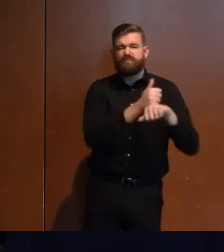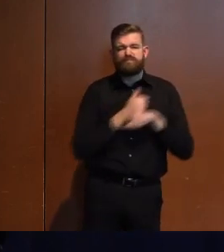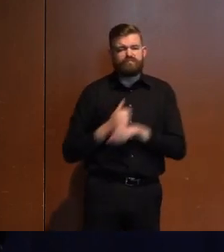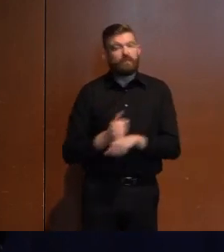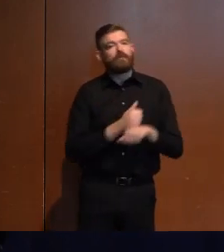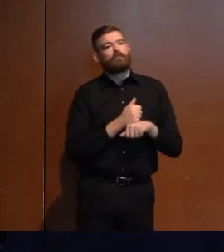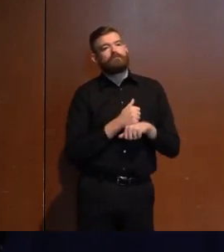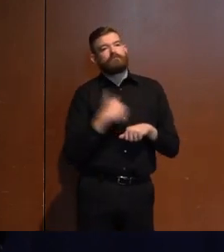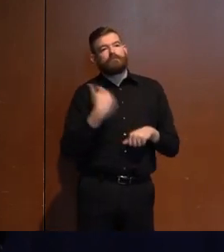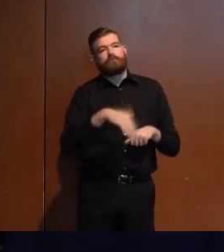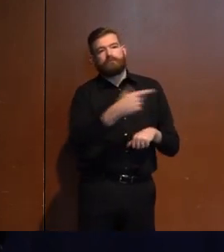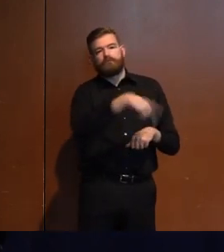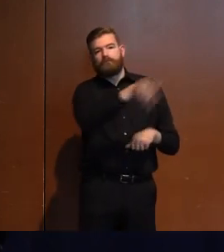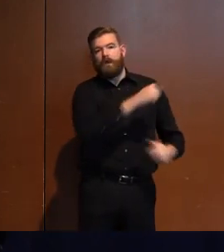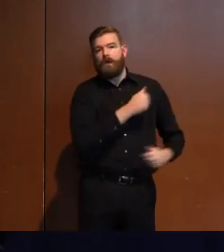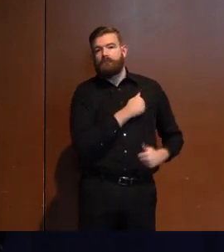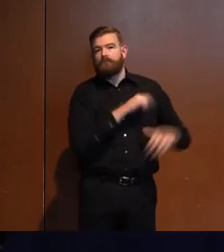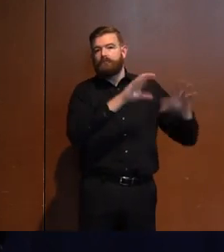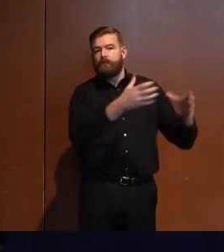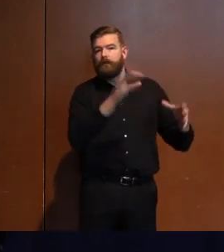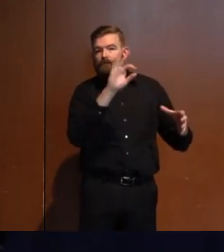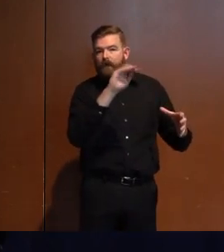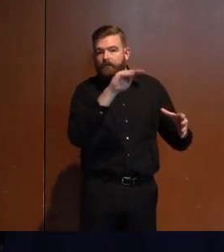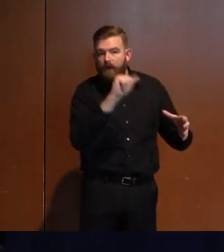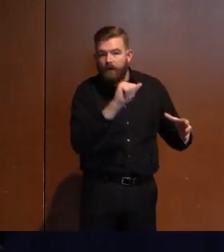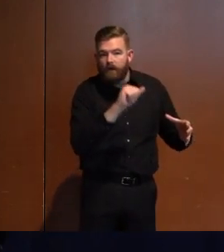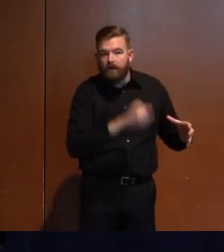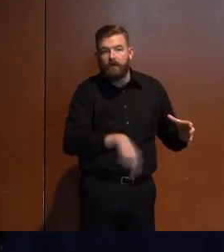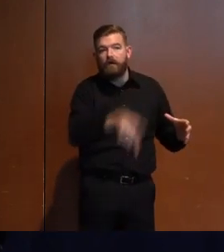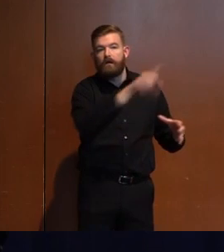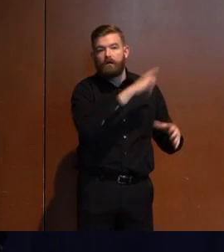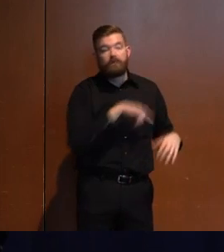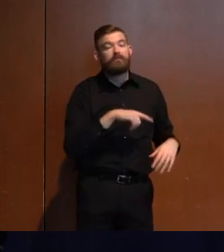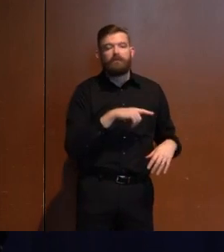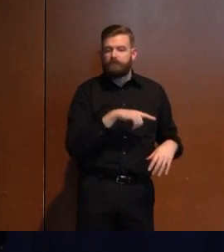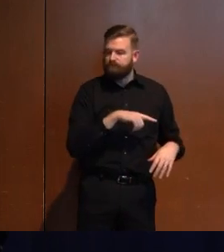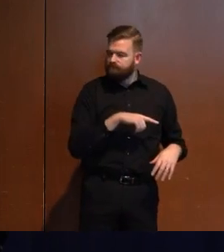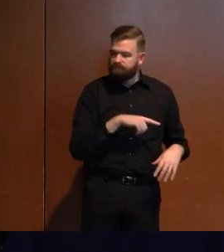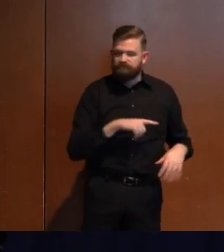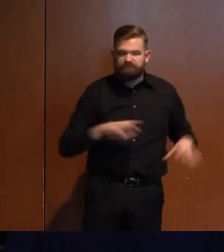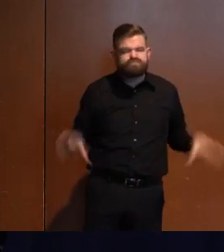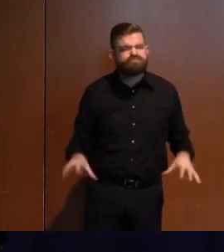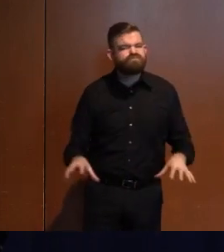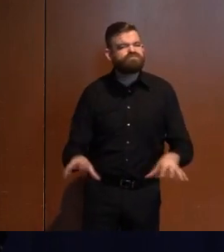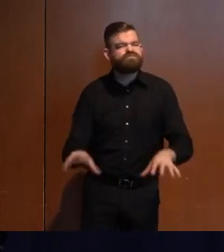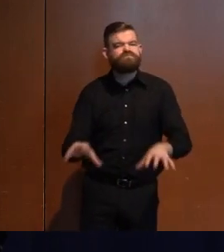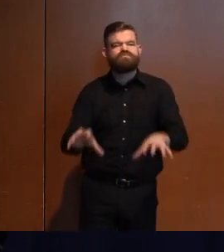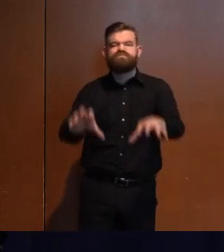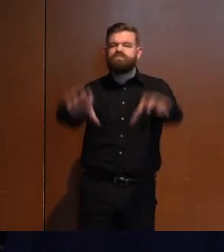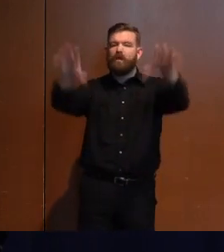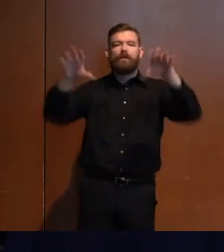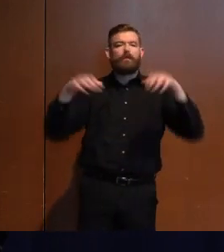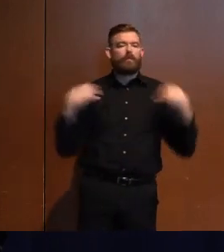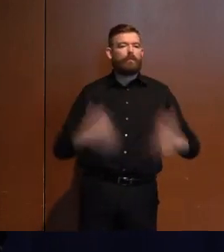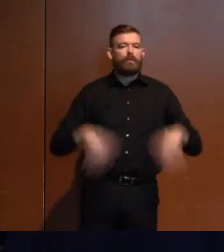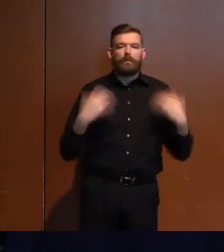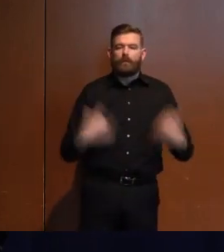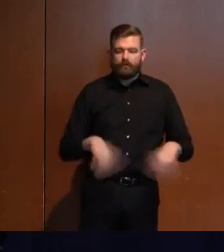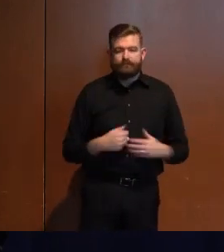before, and there is absolutely no obstacle that they won't overcome. So I am certain that in partnership with all of those